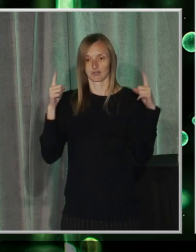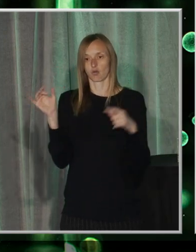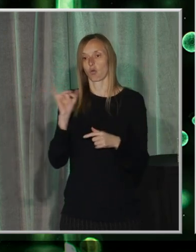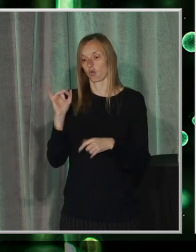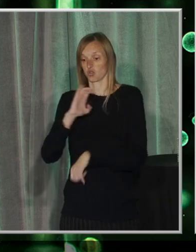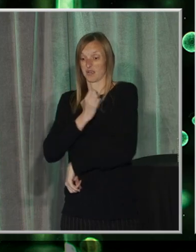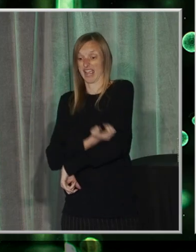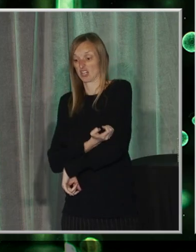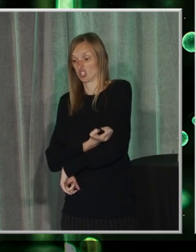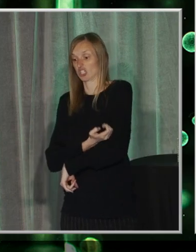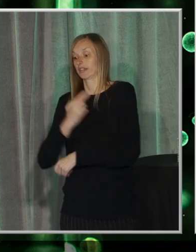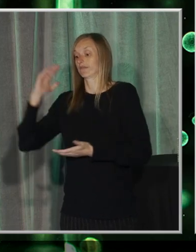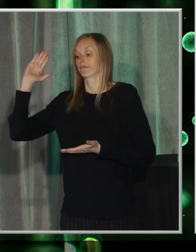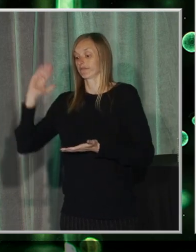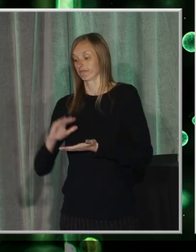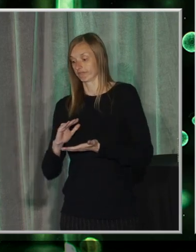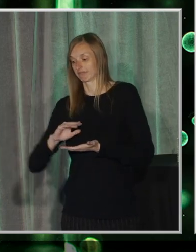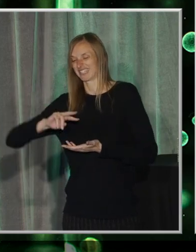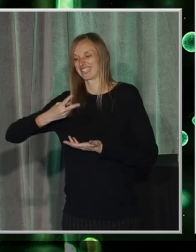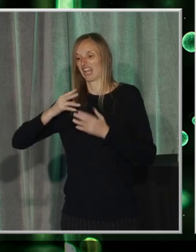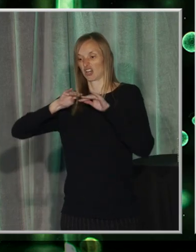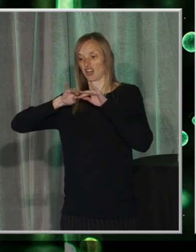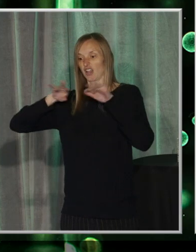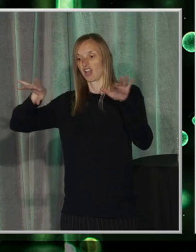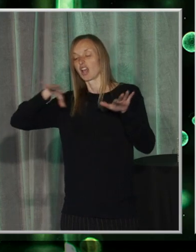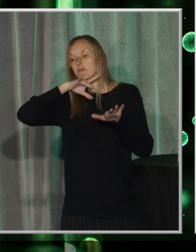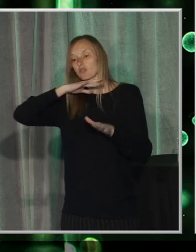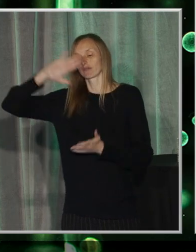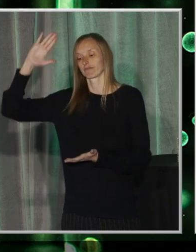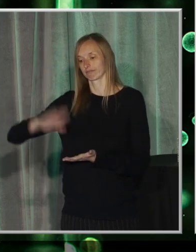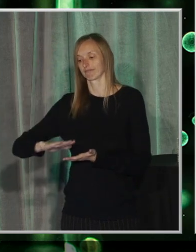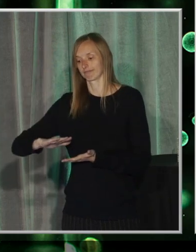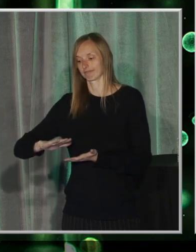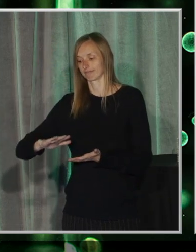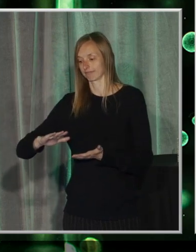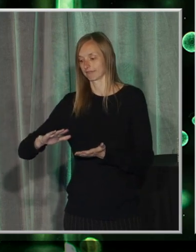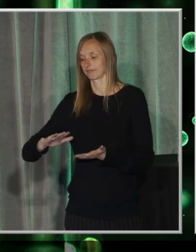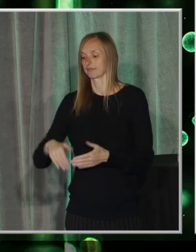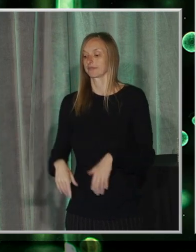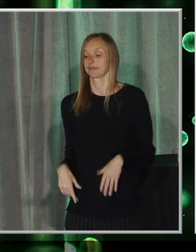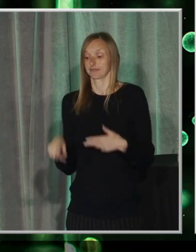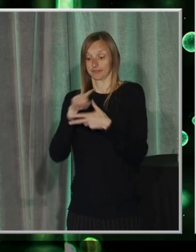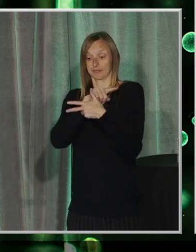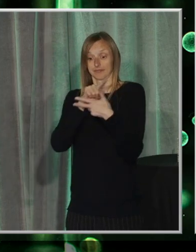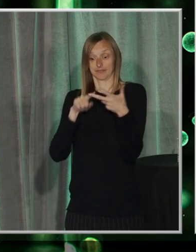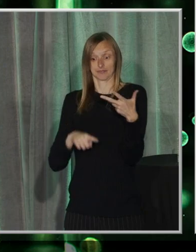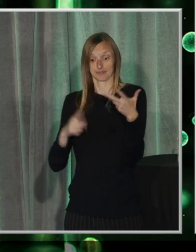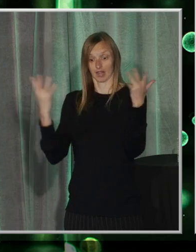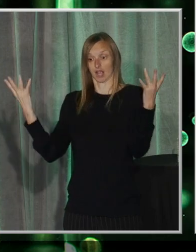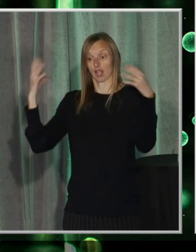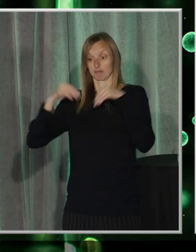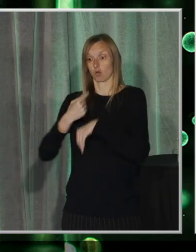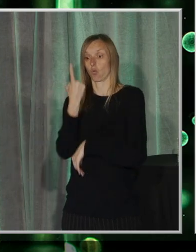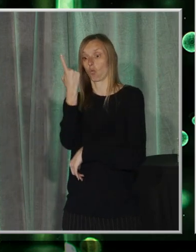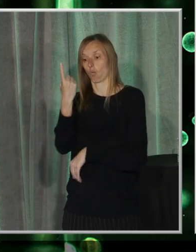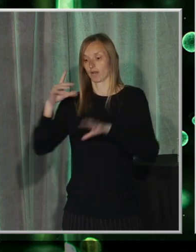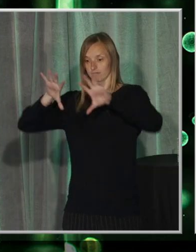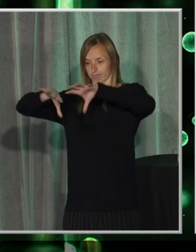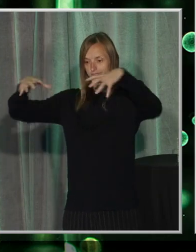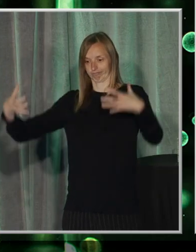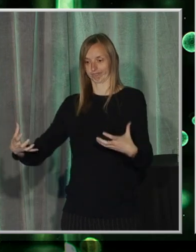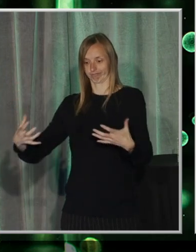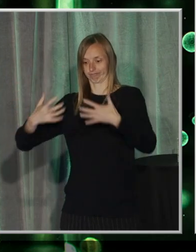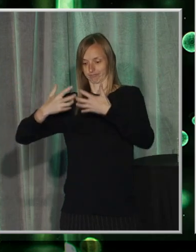energy consumption and secondary pollution. By combining these three elements into one single unit, we